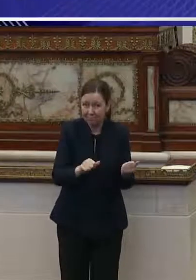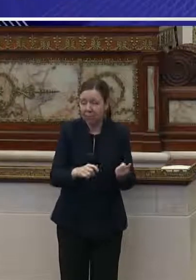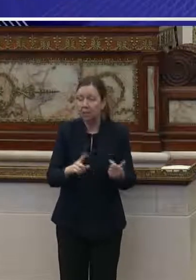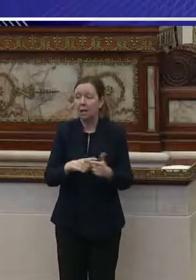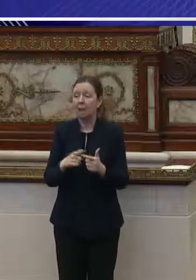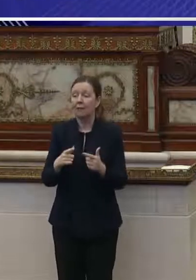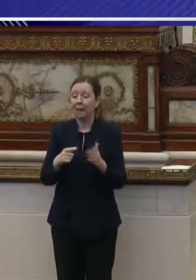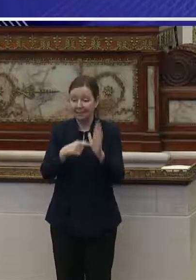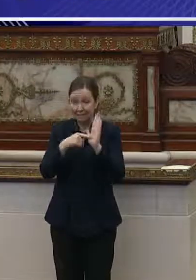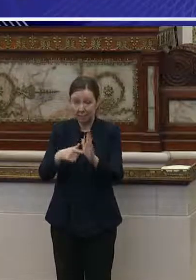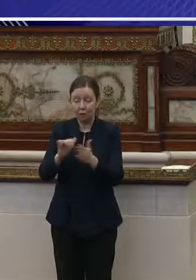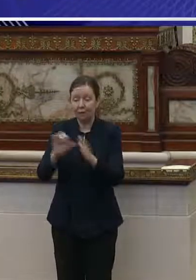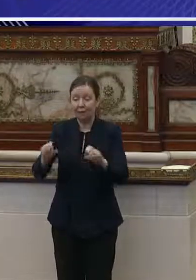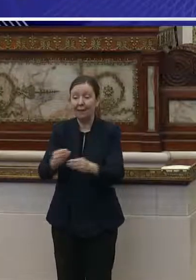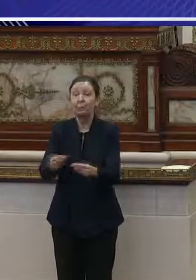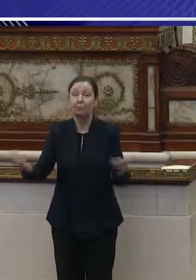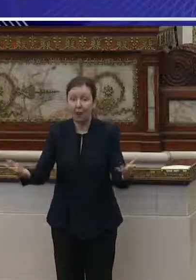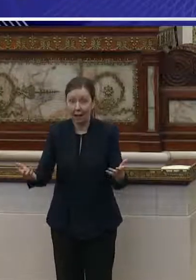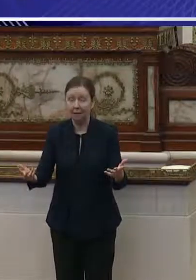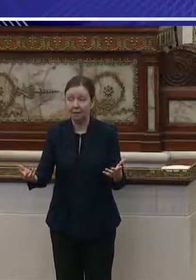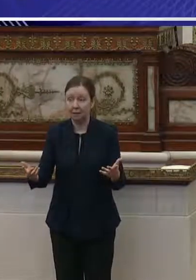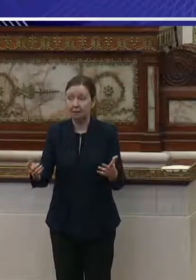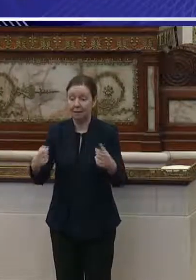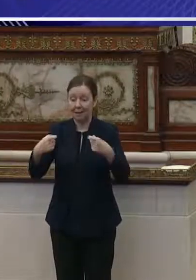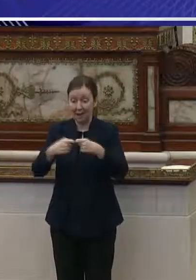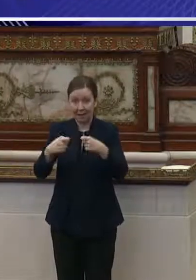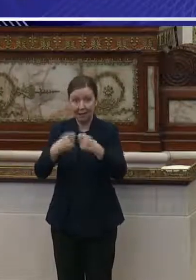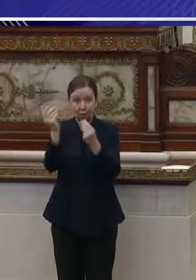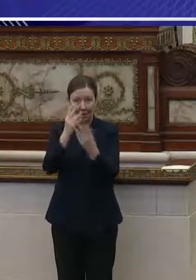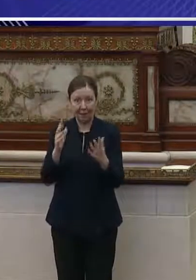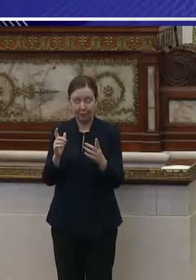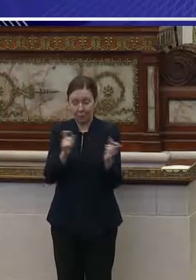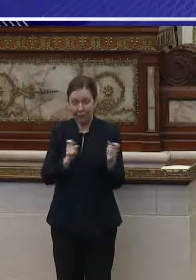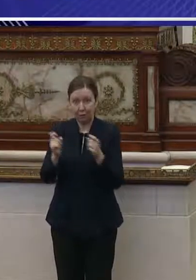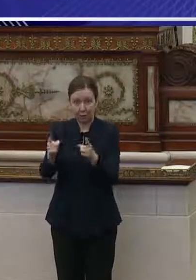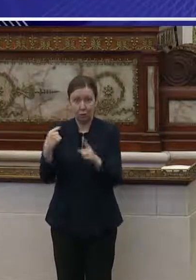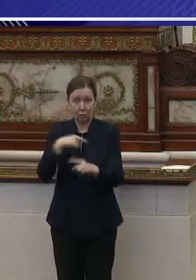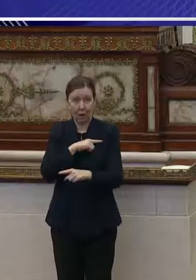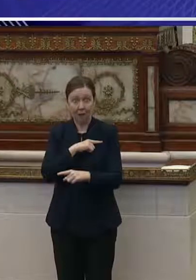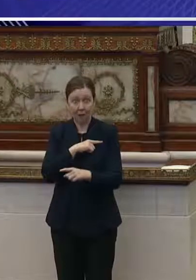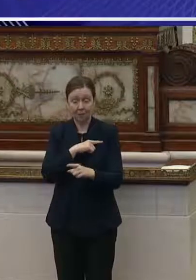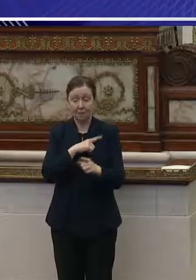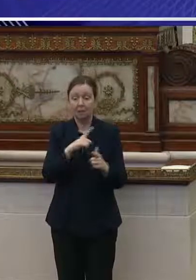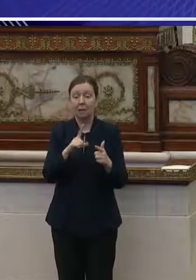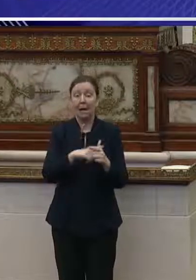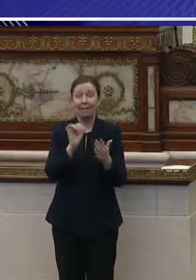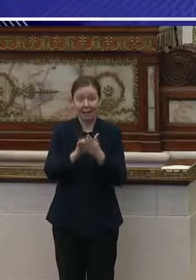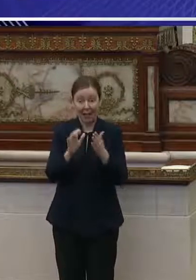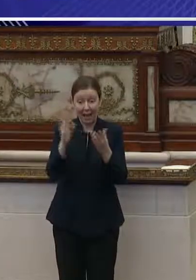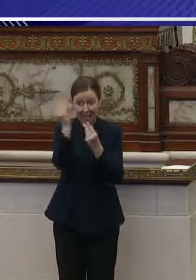have to demonstrate that they can provide electronic information to us, which then in turn goes to the CDC. That's